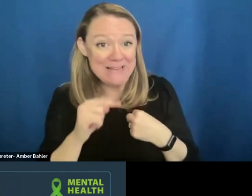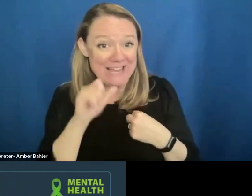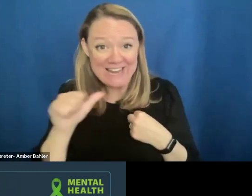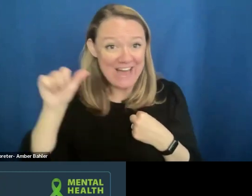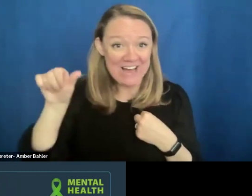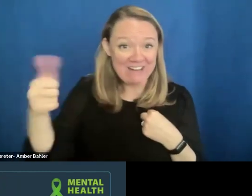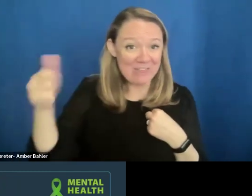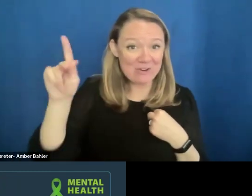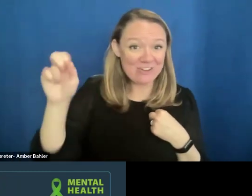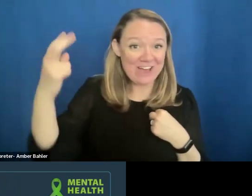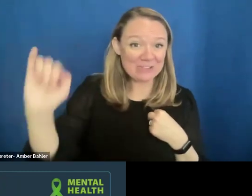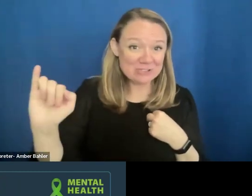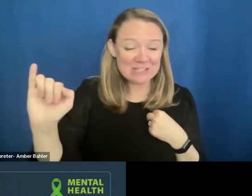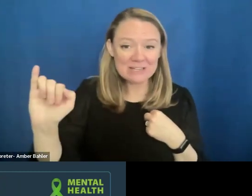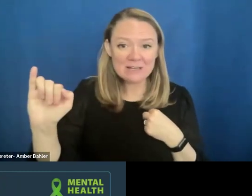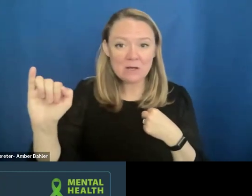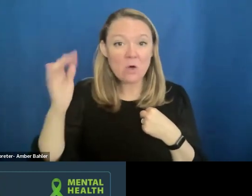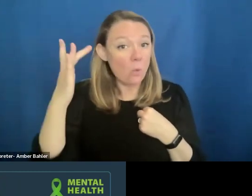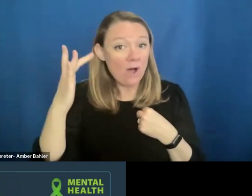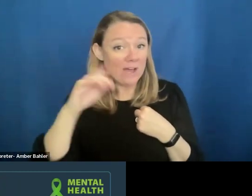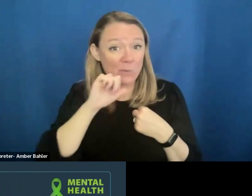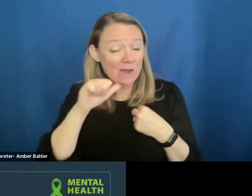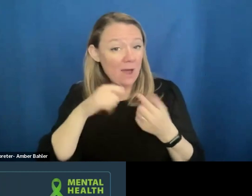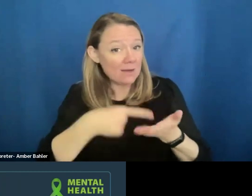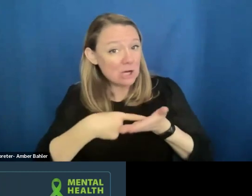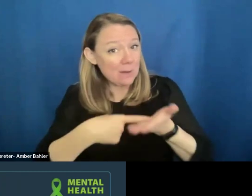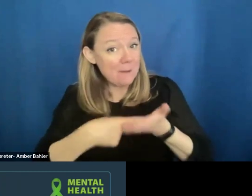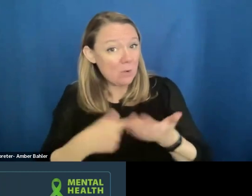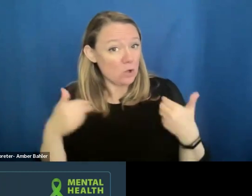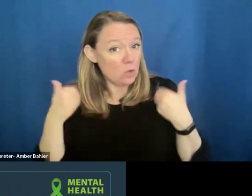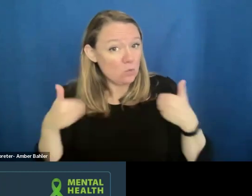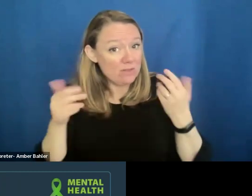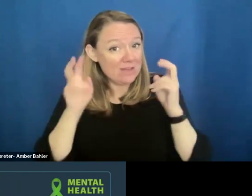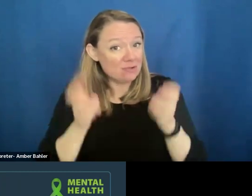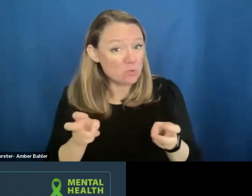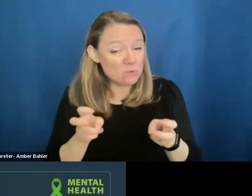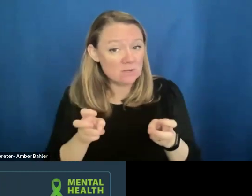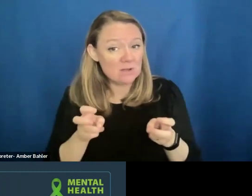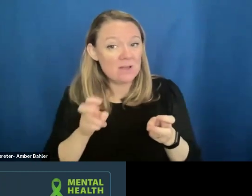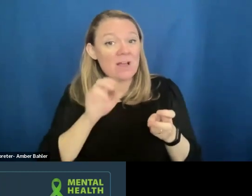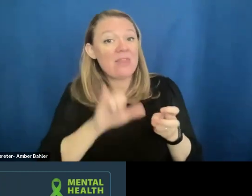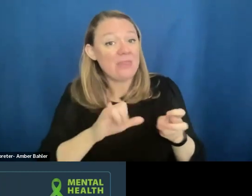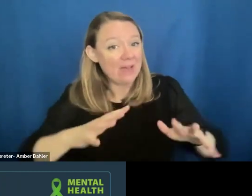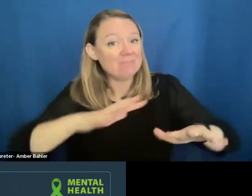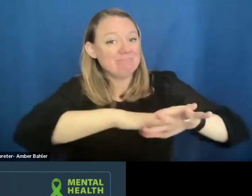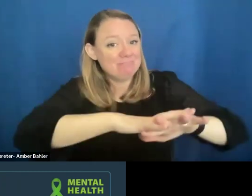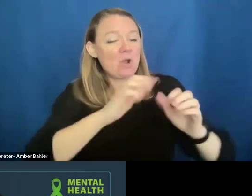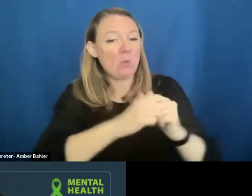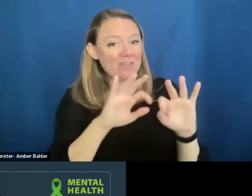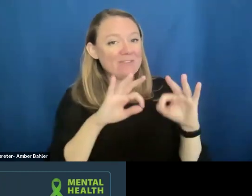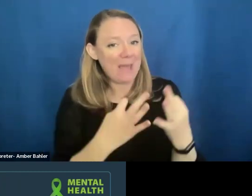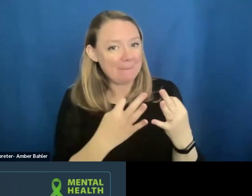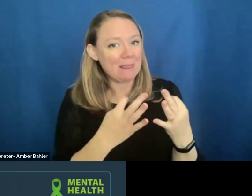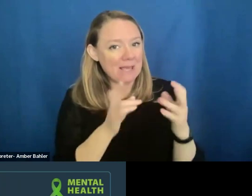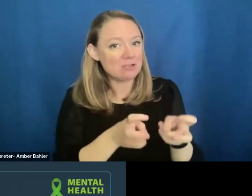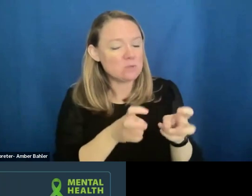feeling like, why do we not address youth issues? Because that also overlaps with family issues, you know, similar